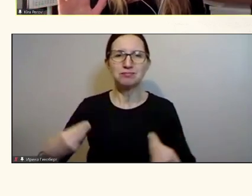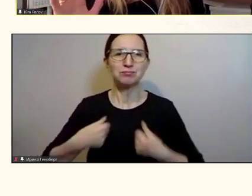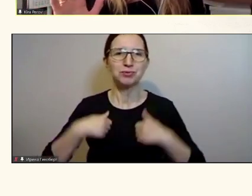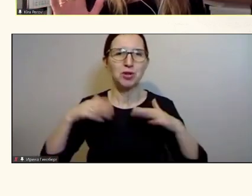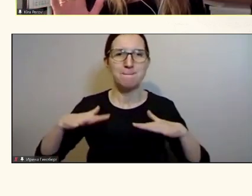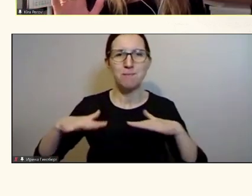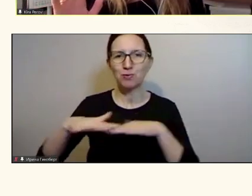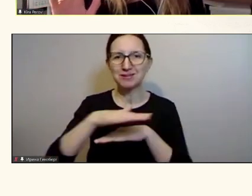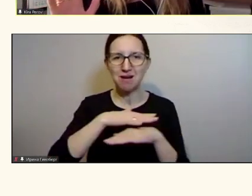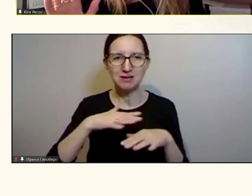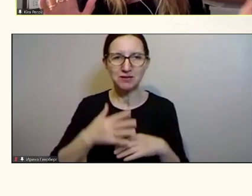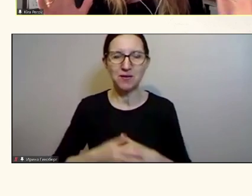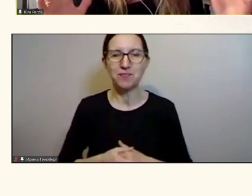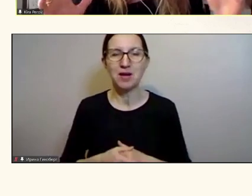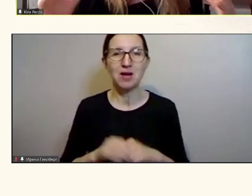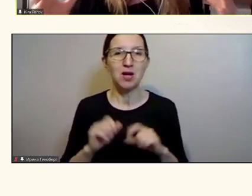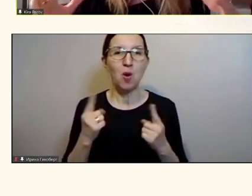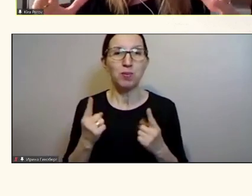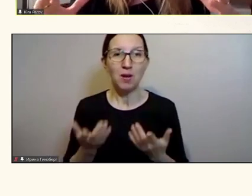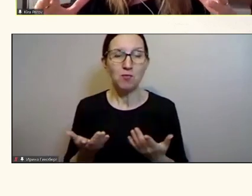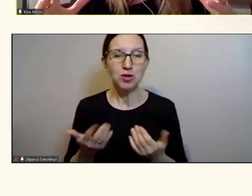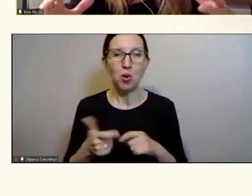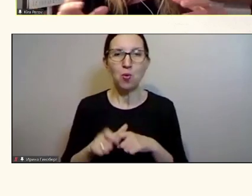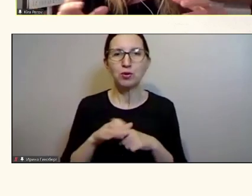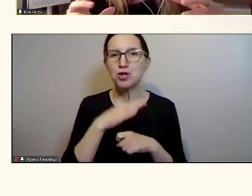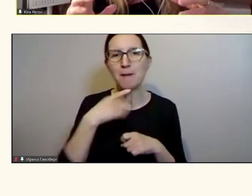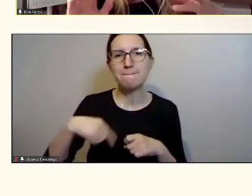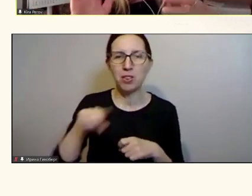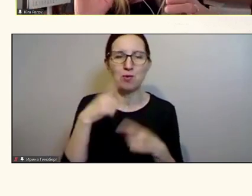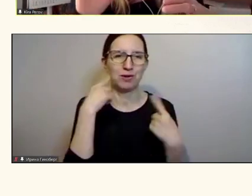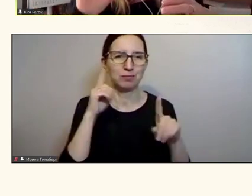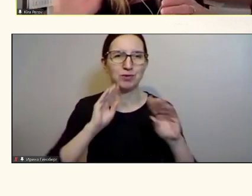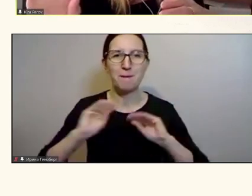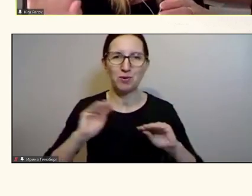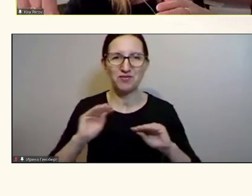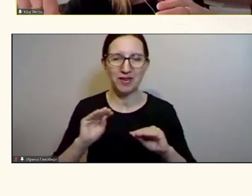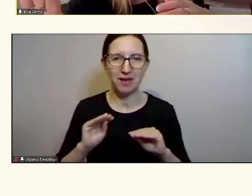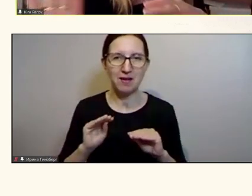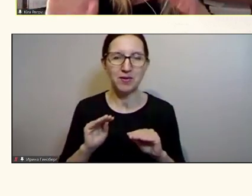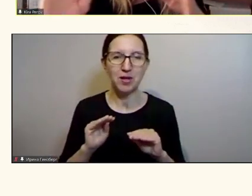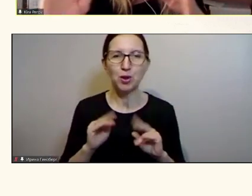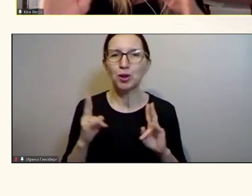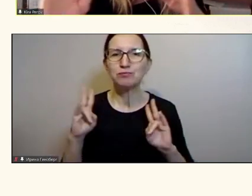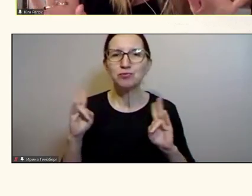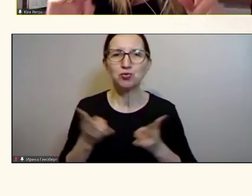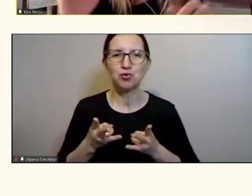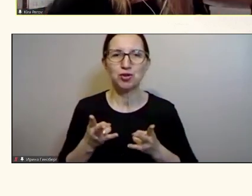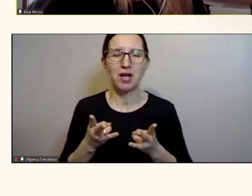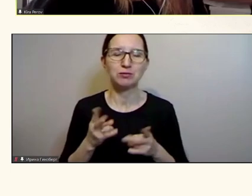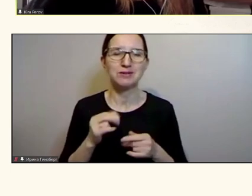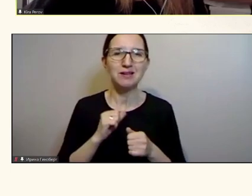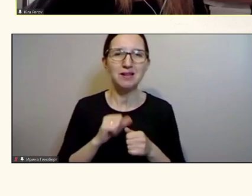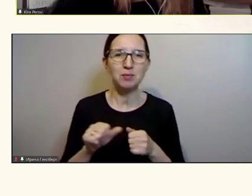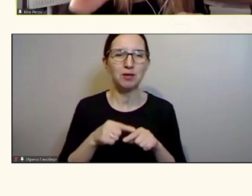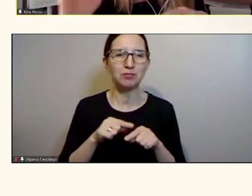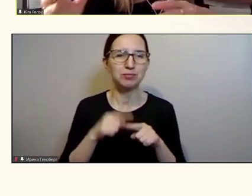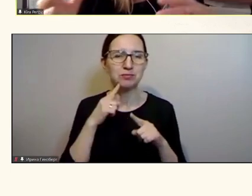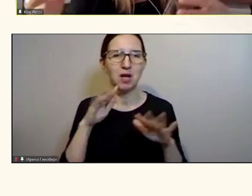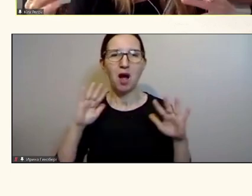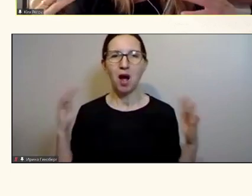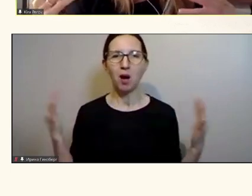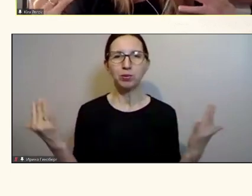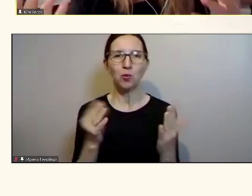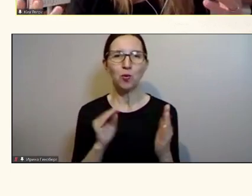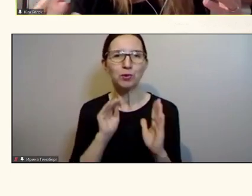Because many of the pieces require volume and not just a flat wall to put things on. And so if